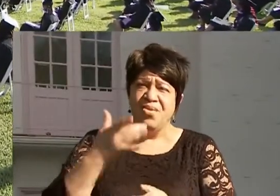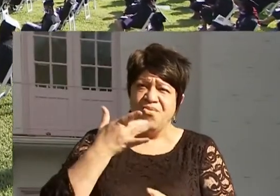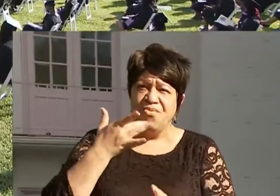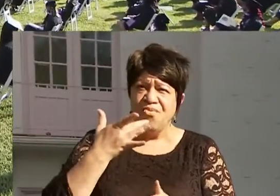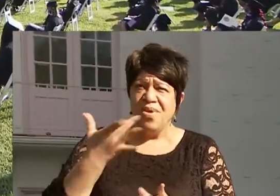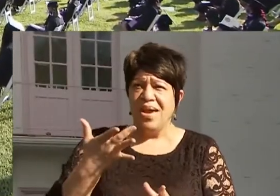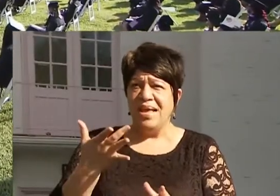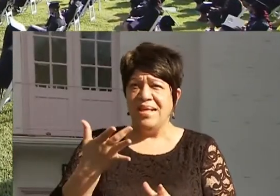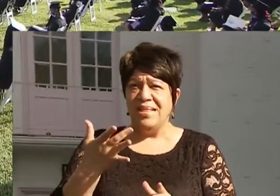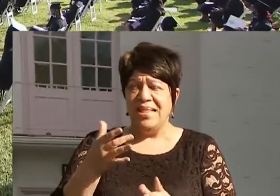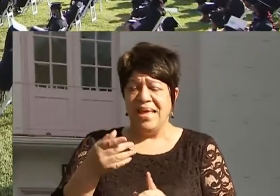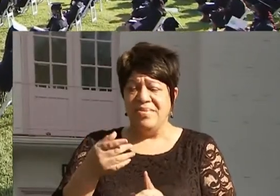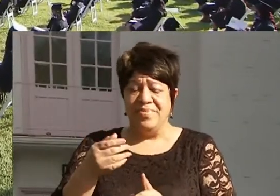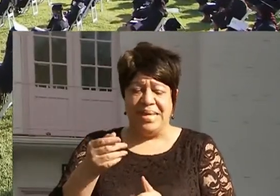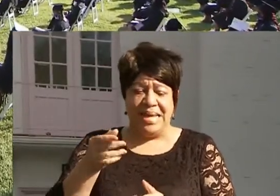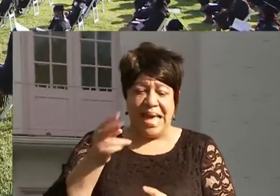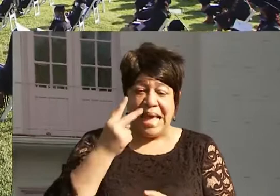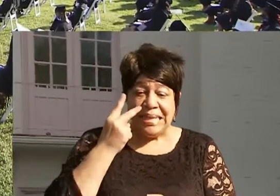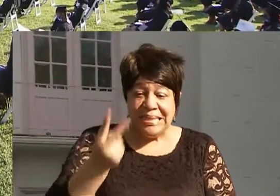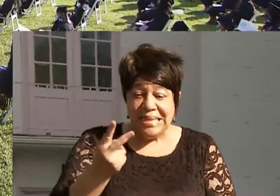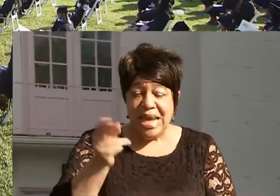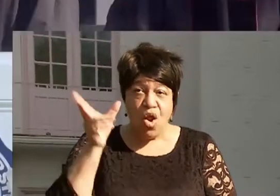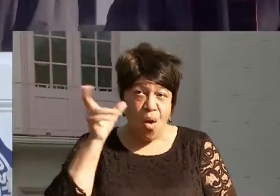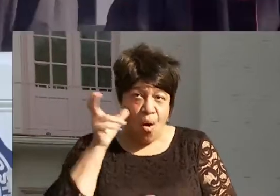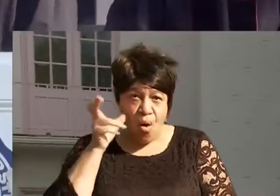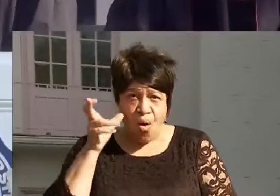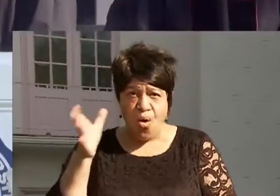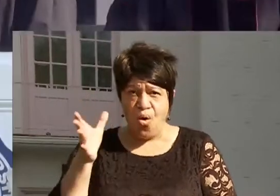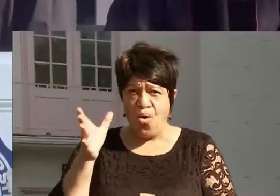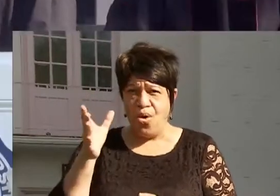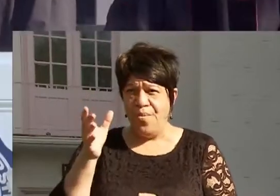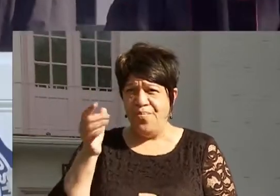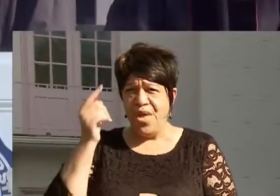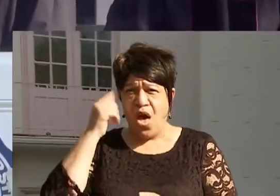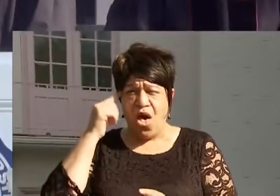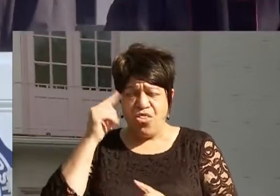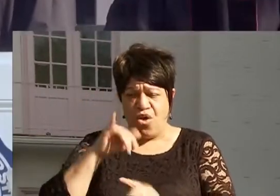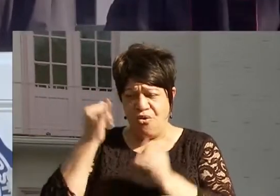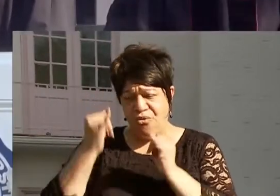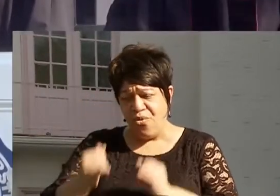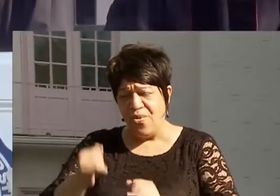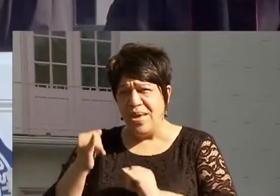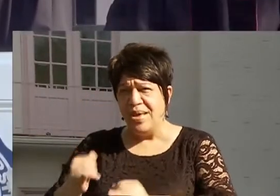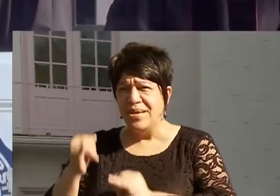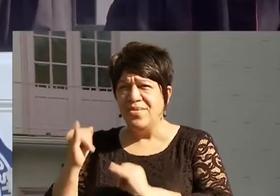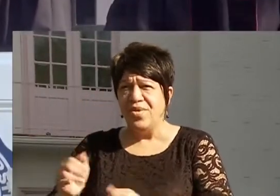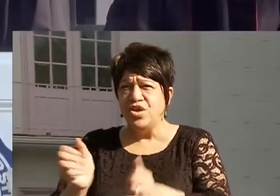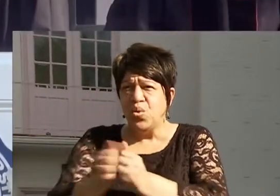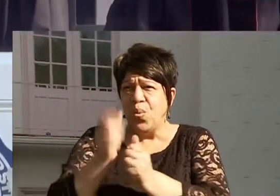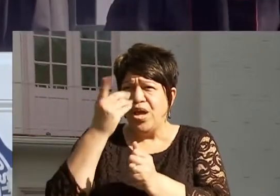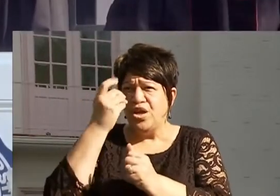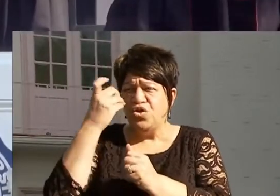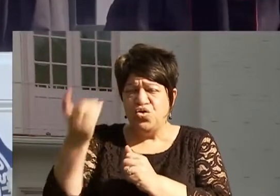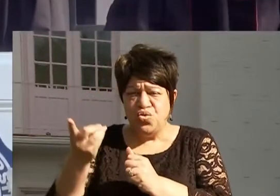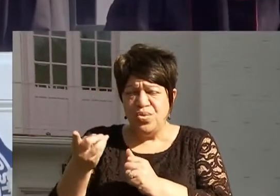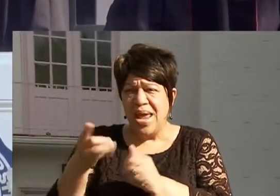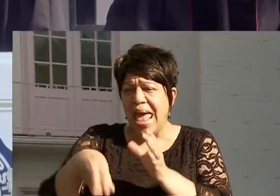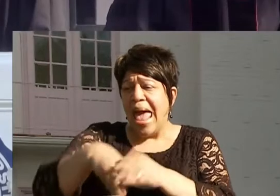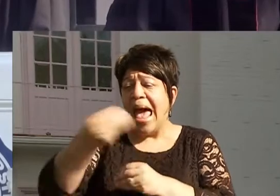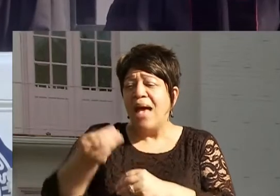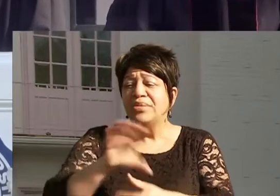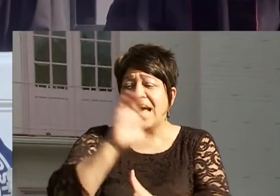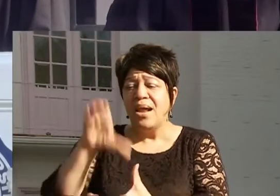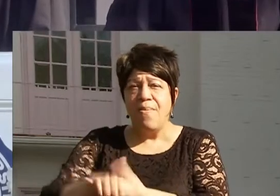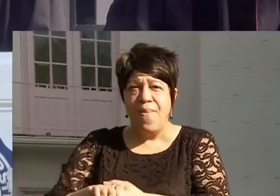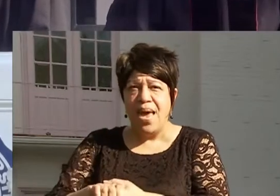Rather than be seen or heard as fully molded and thoughtful individuals with dreams and aspirations outside of